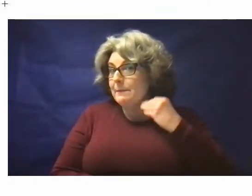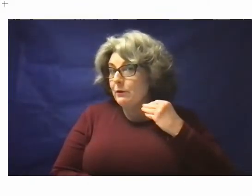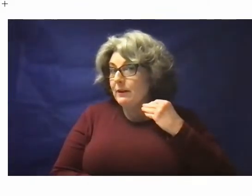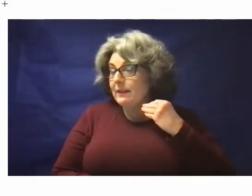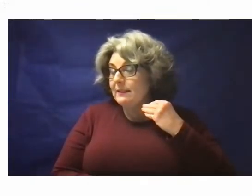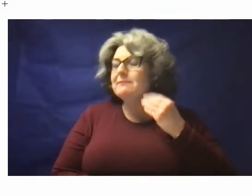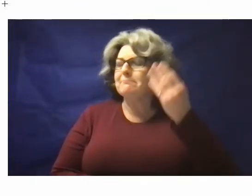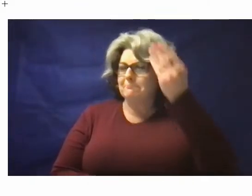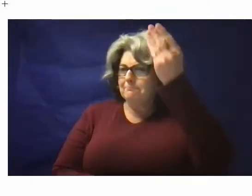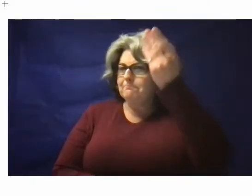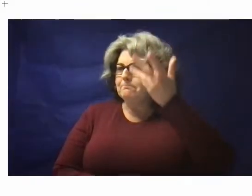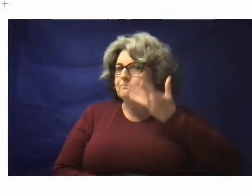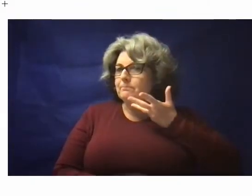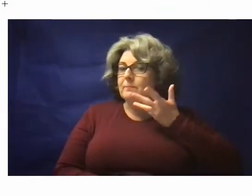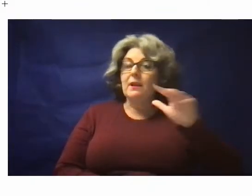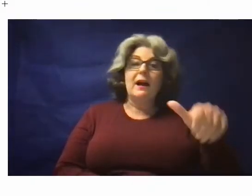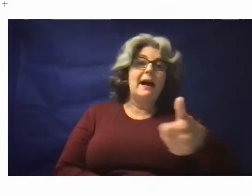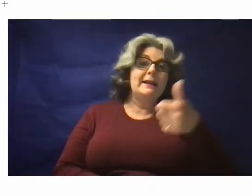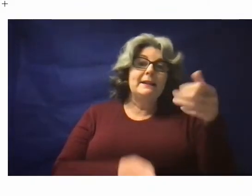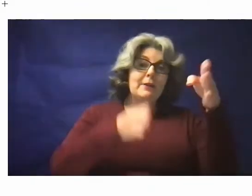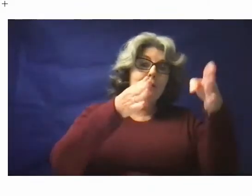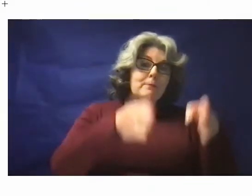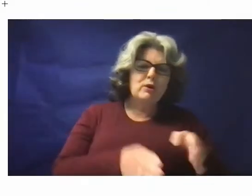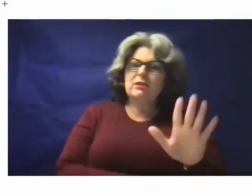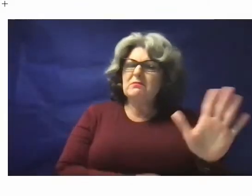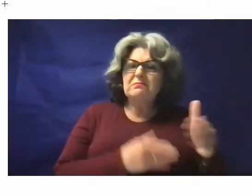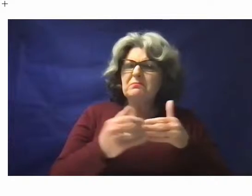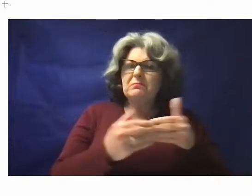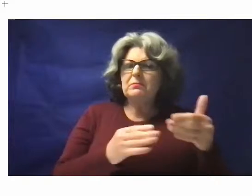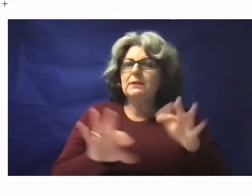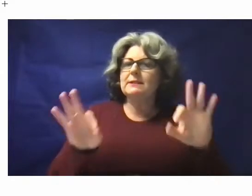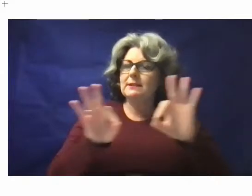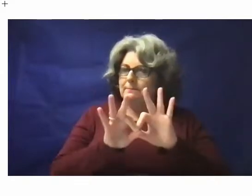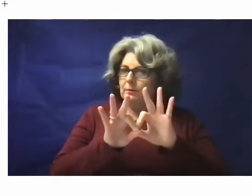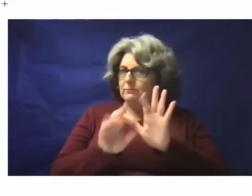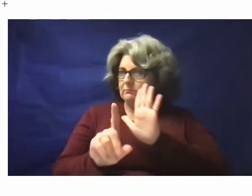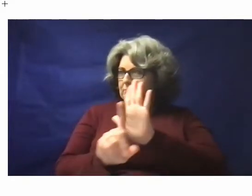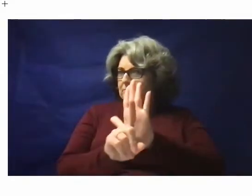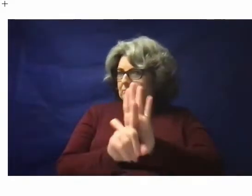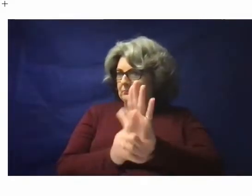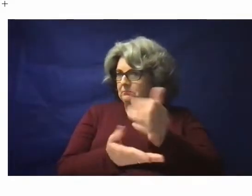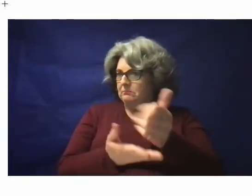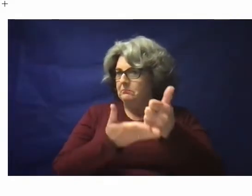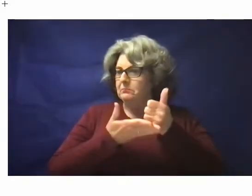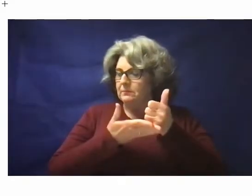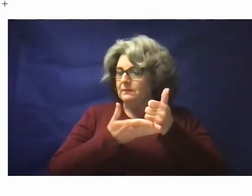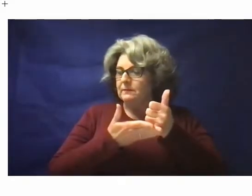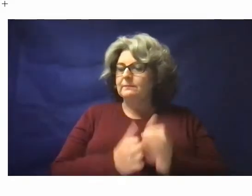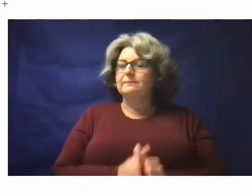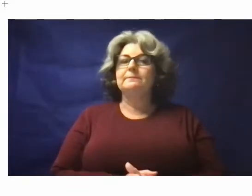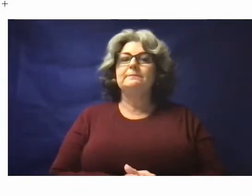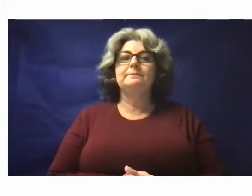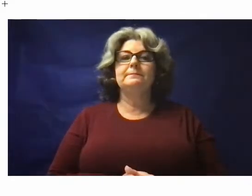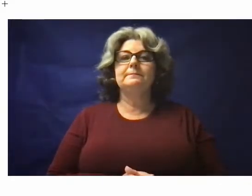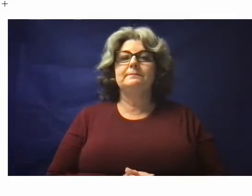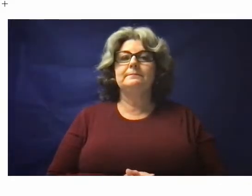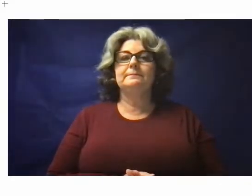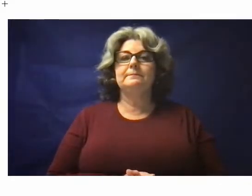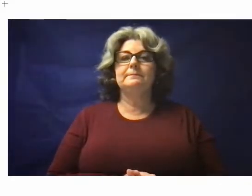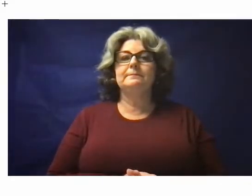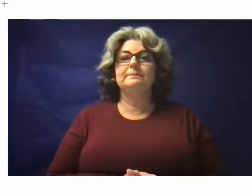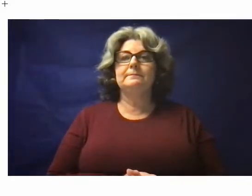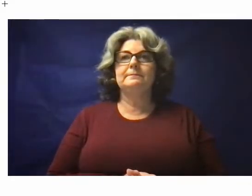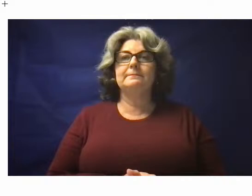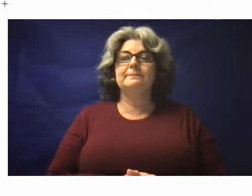else on some another process, that could be helpful, but not necessarily the information that we're looking for.